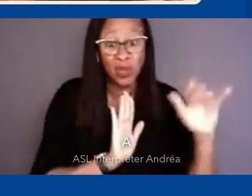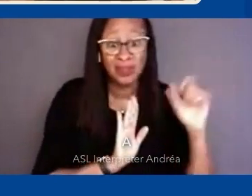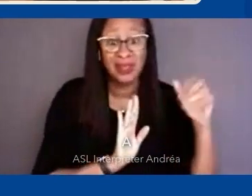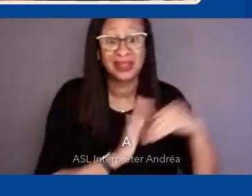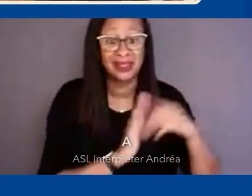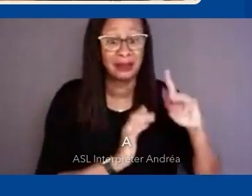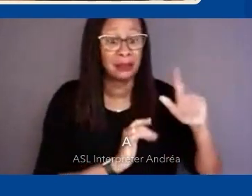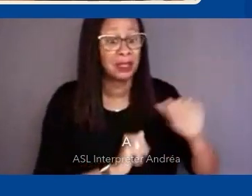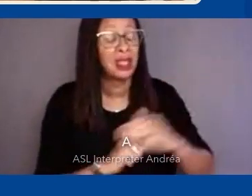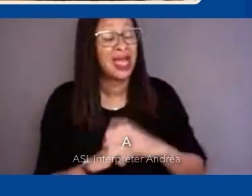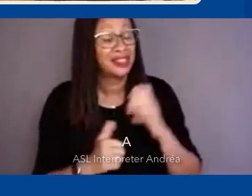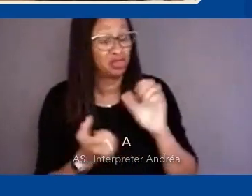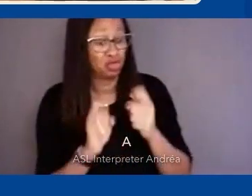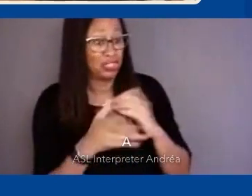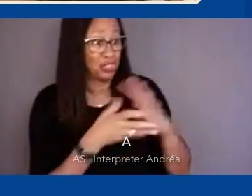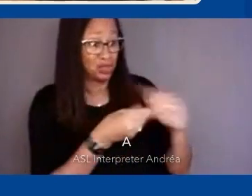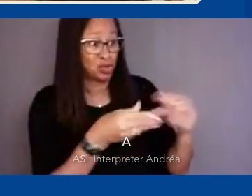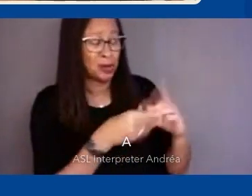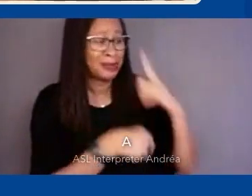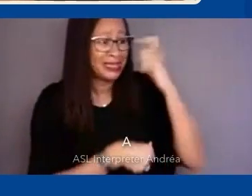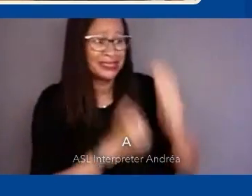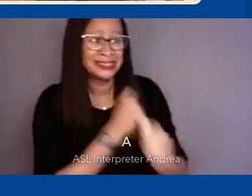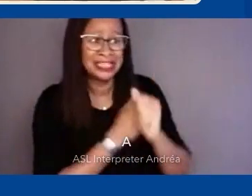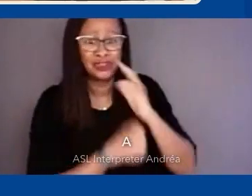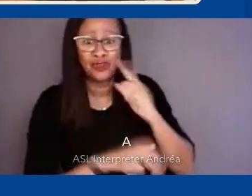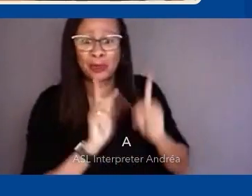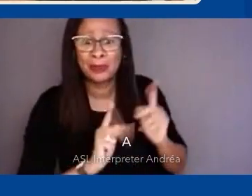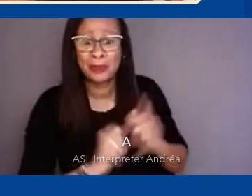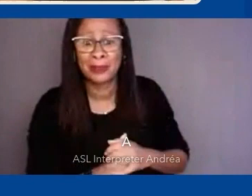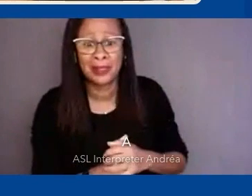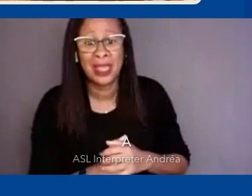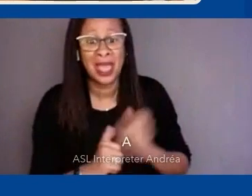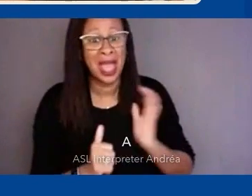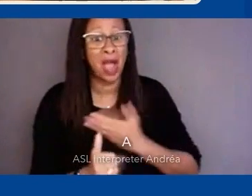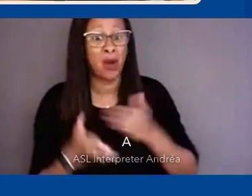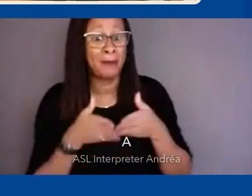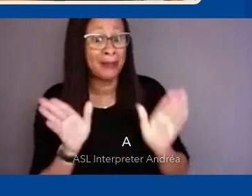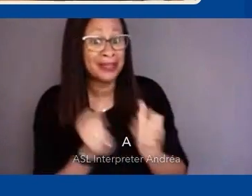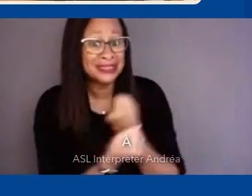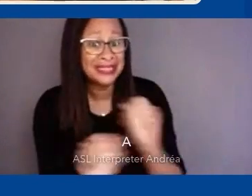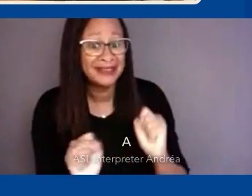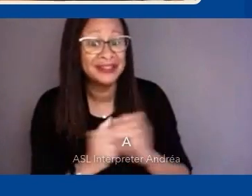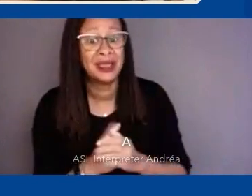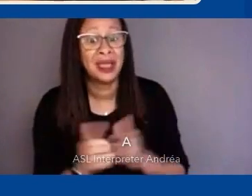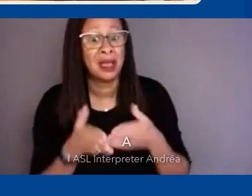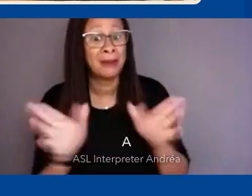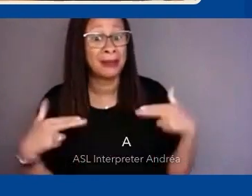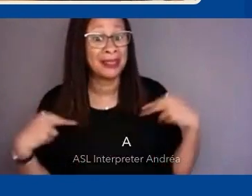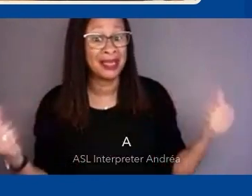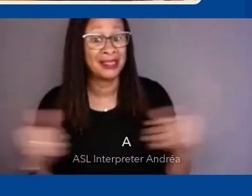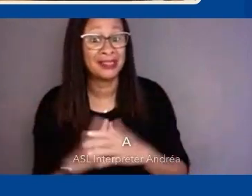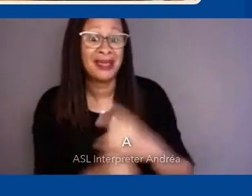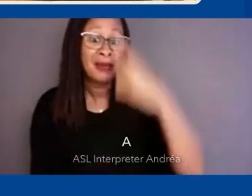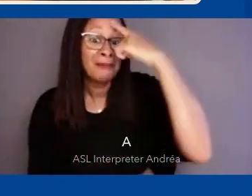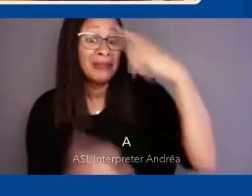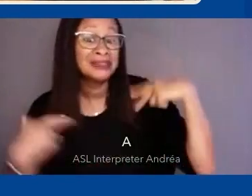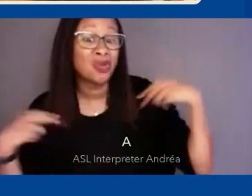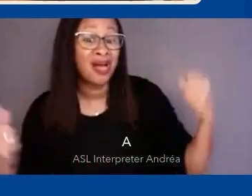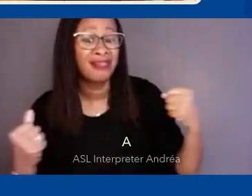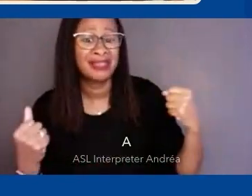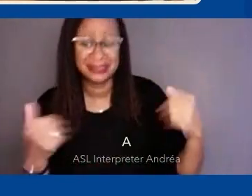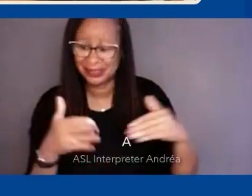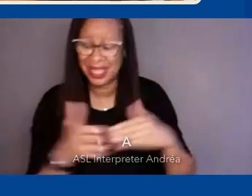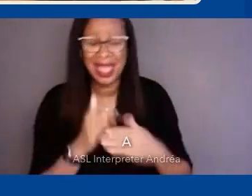there's people's lives are at stake. Our public safety, our public health, our mental health is at stake. I don't know